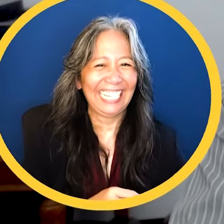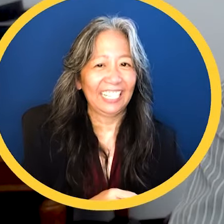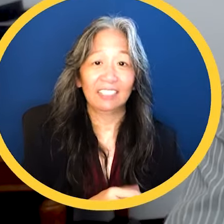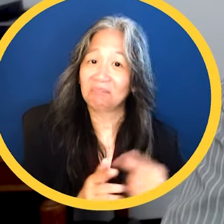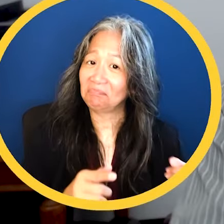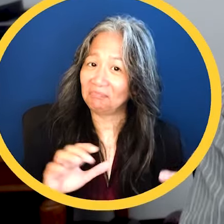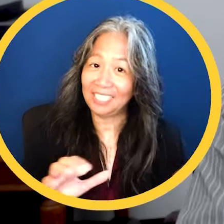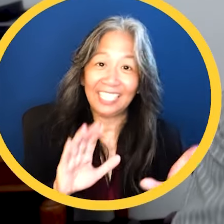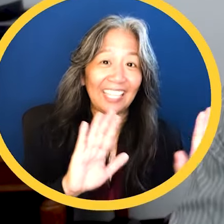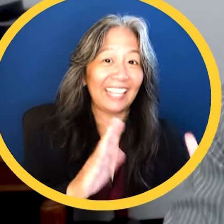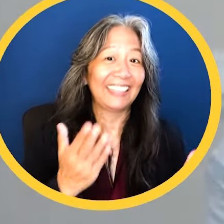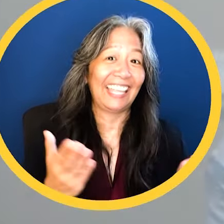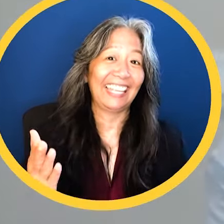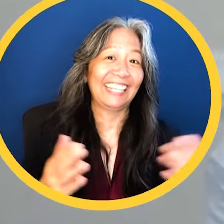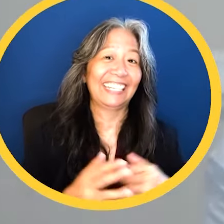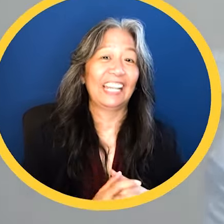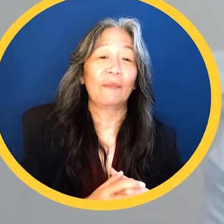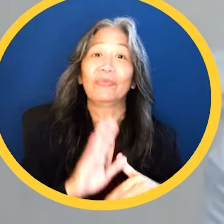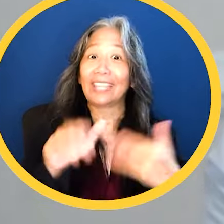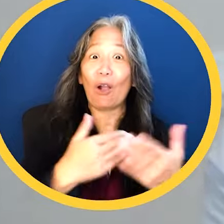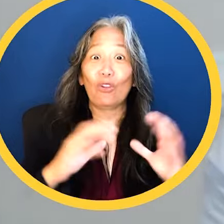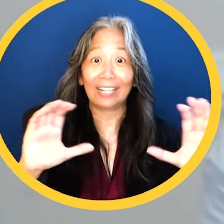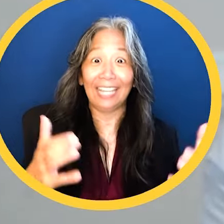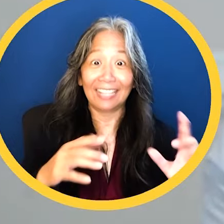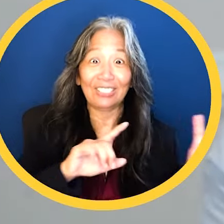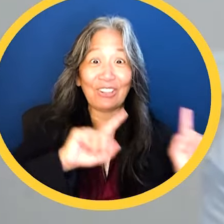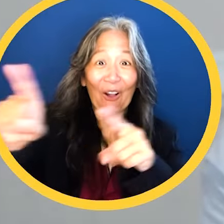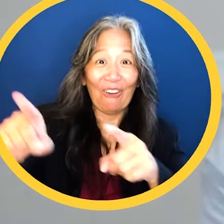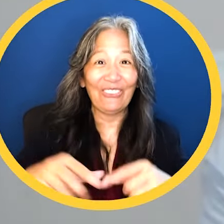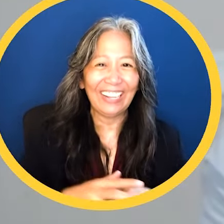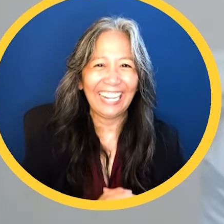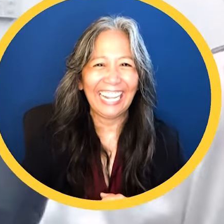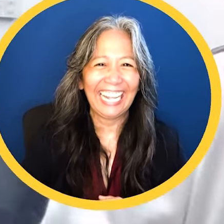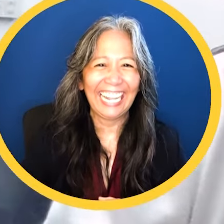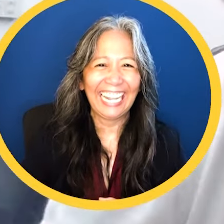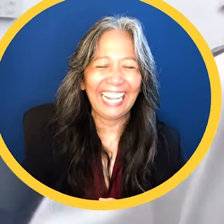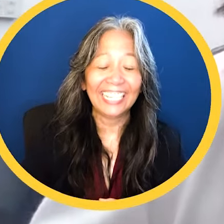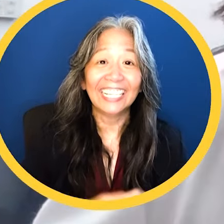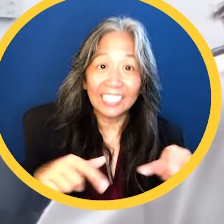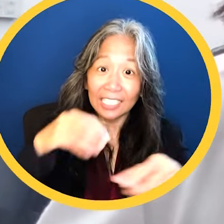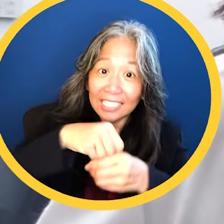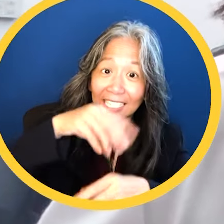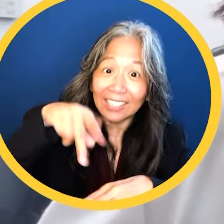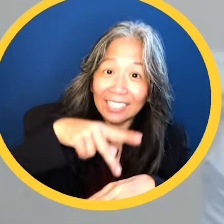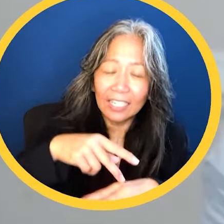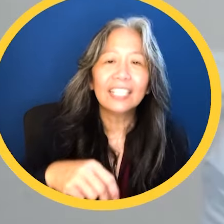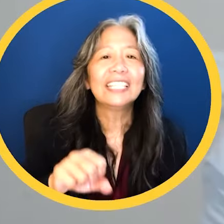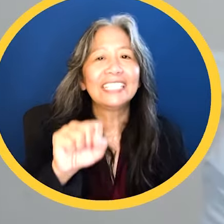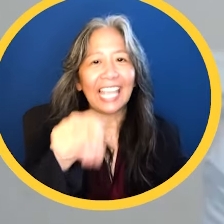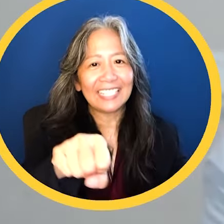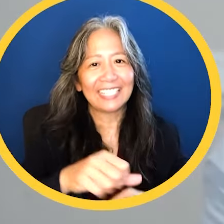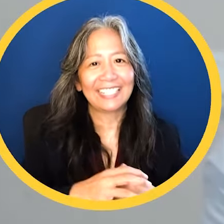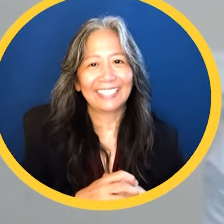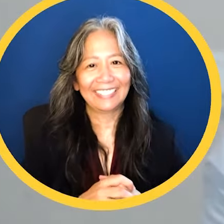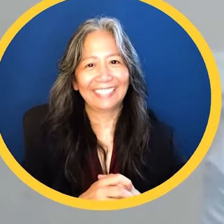And she did her thing. And the whole class ended up going. Wow. This is in the Philippines?